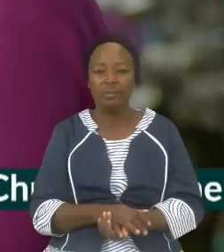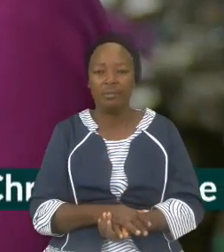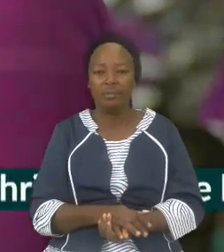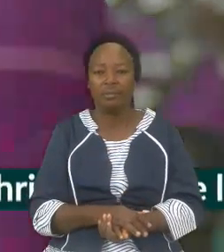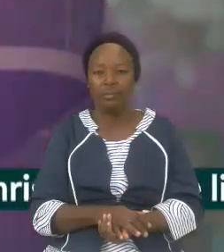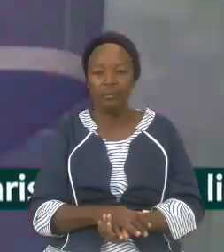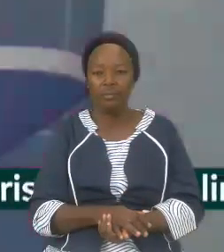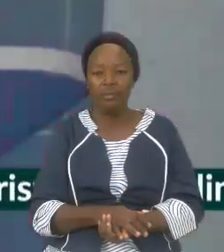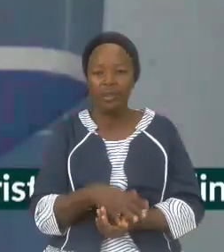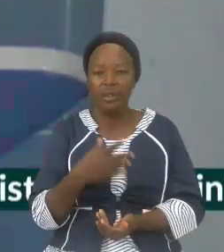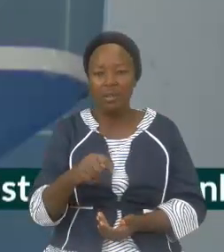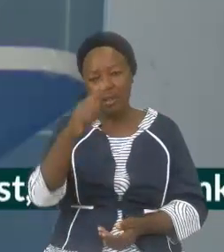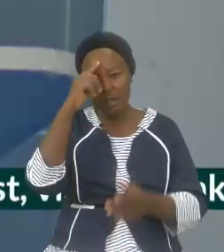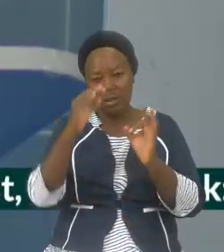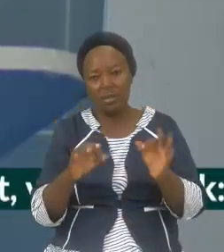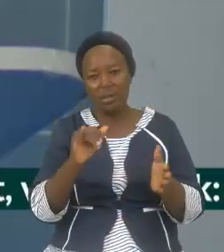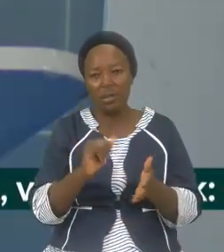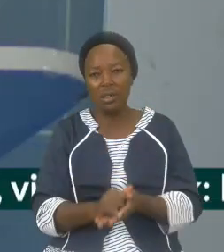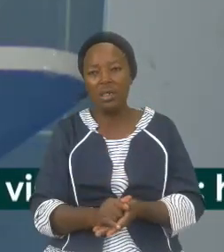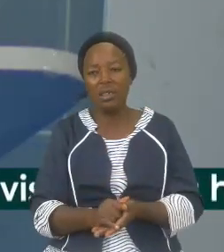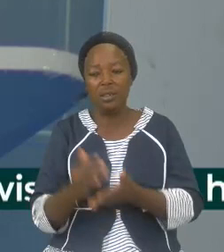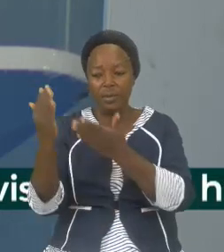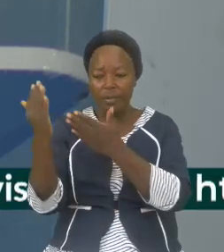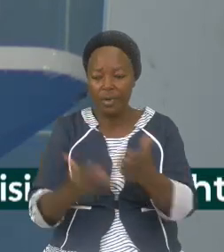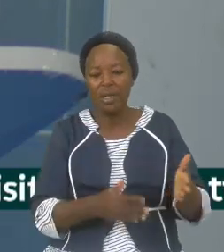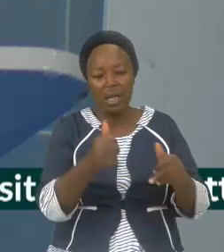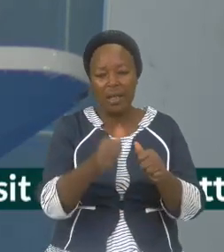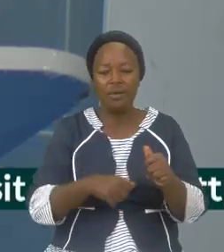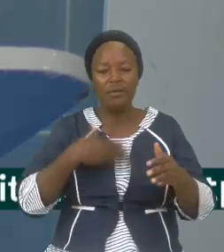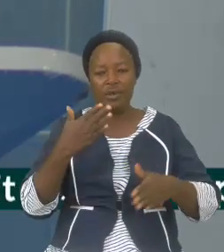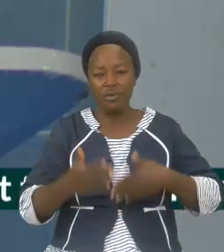The decision that causes heaven joy and celebration.